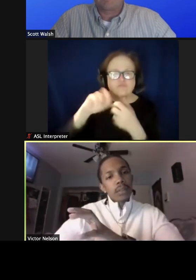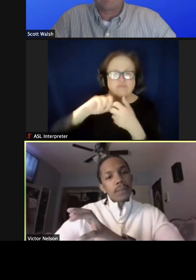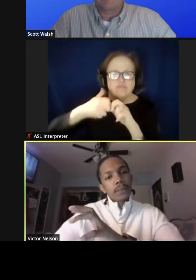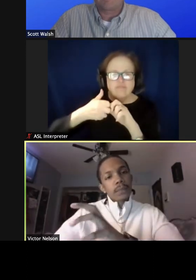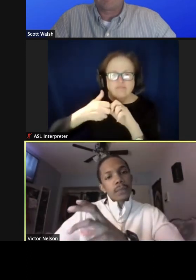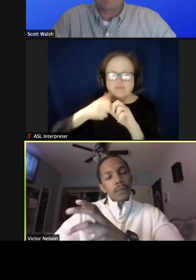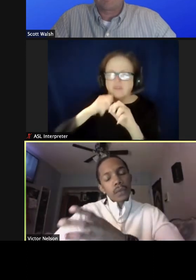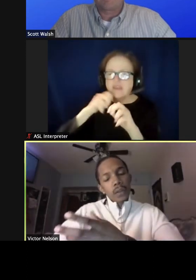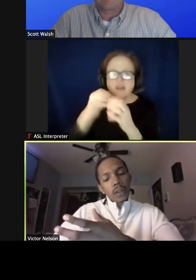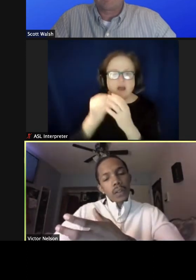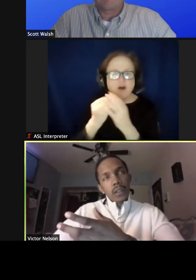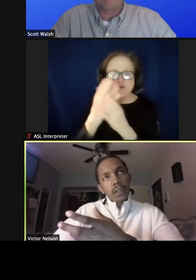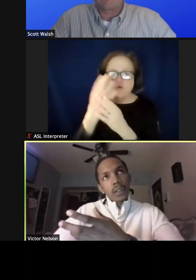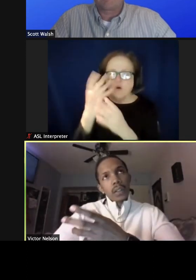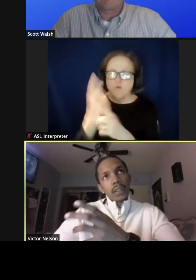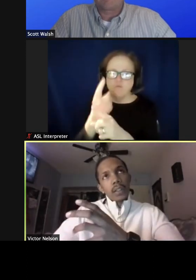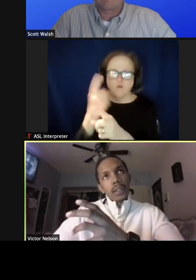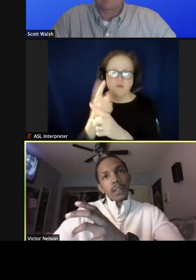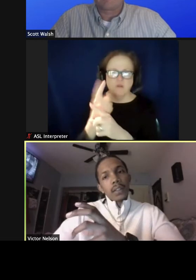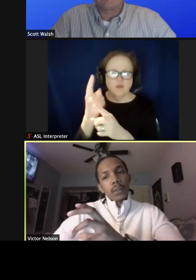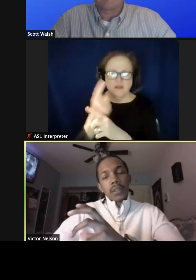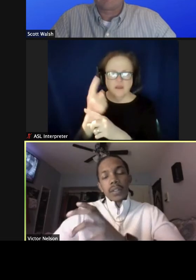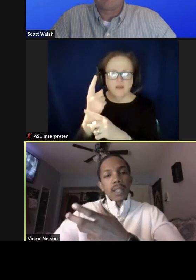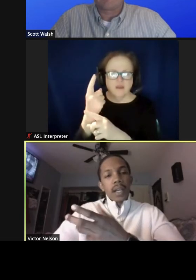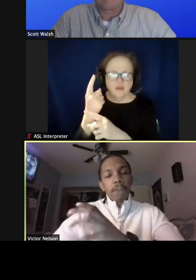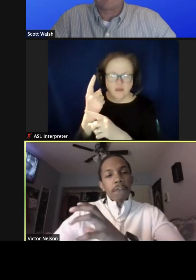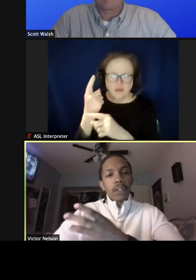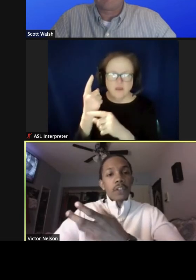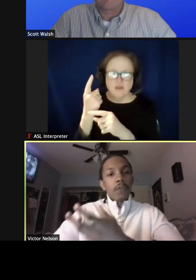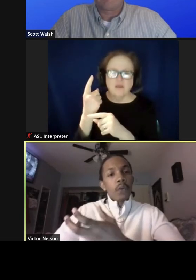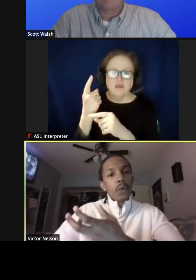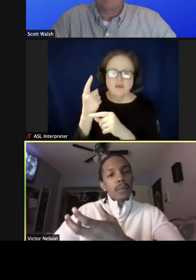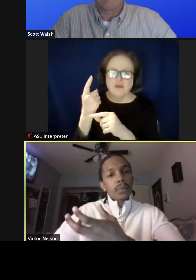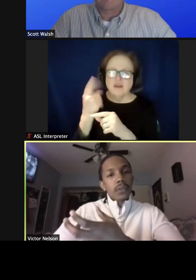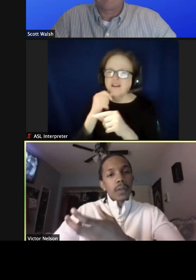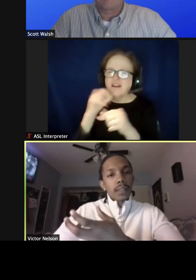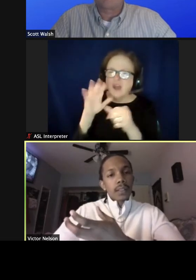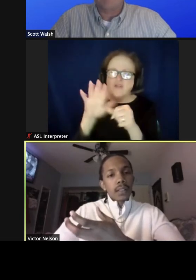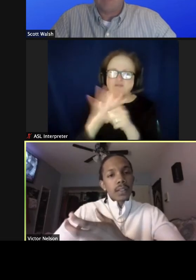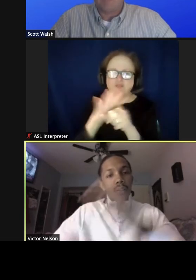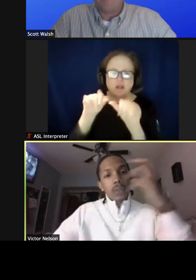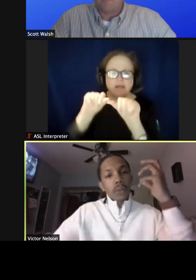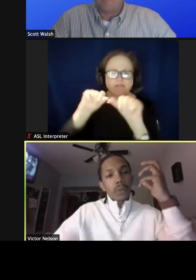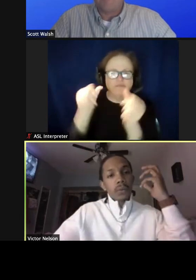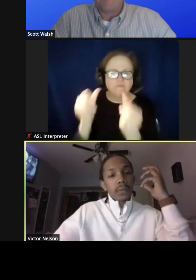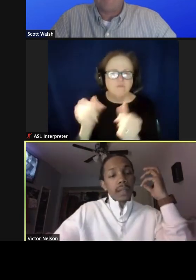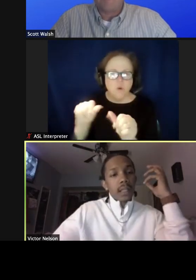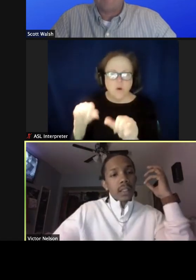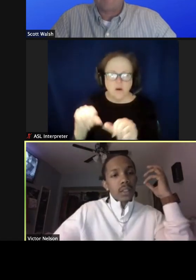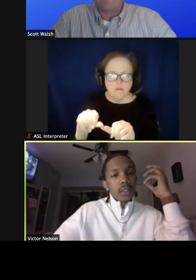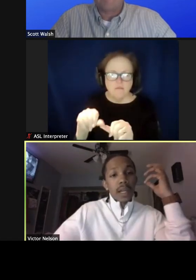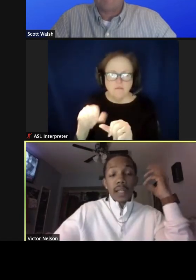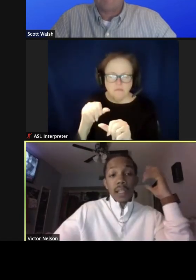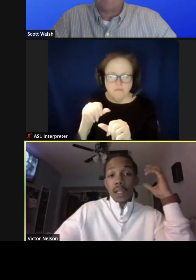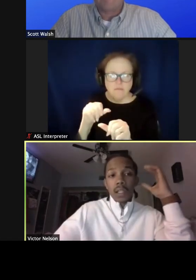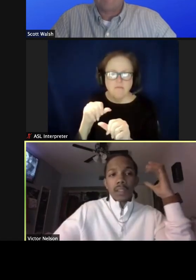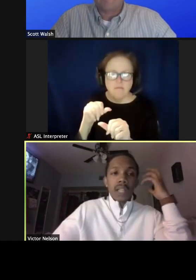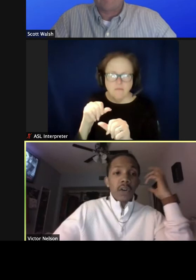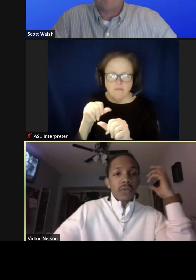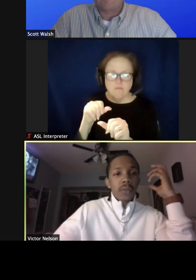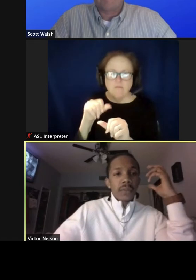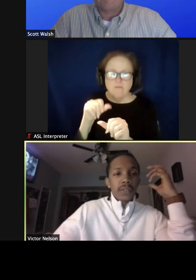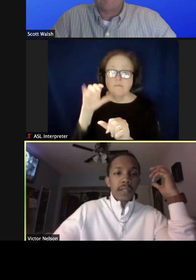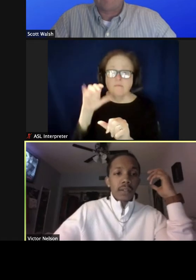fully, where it's not fully formed correctly. So that ear, and